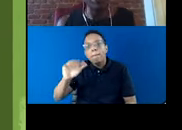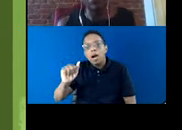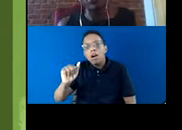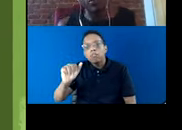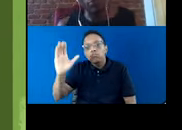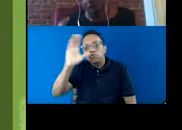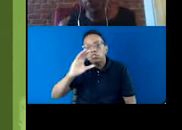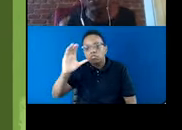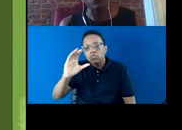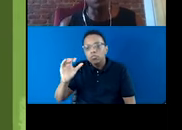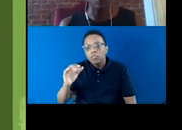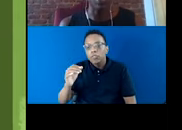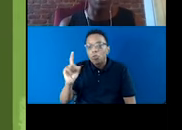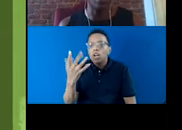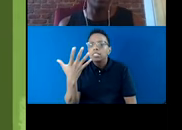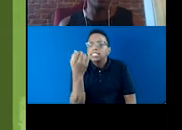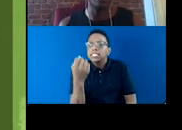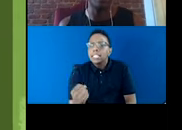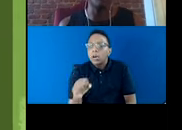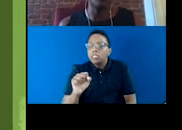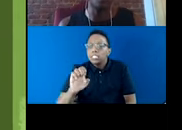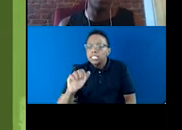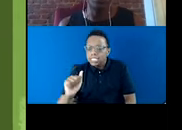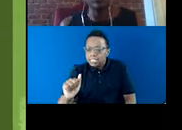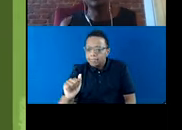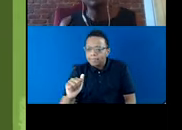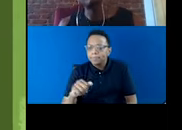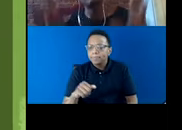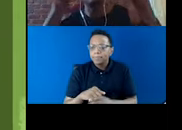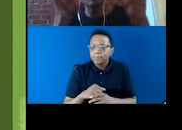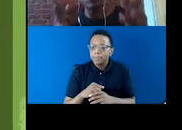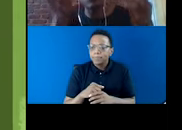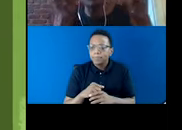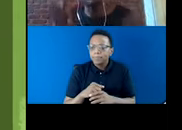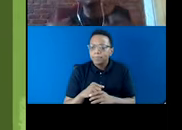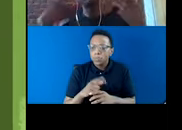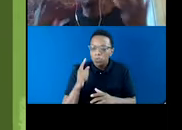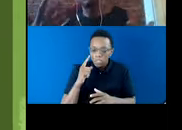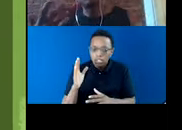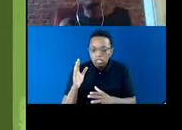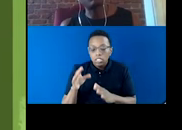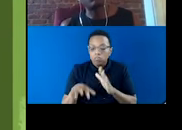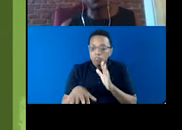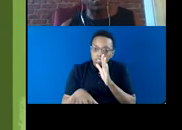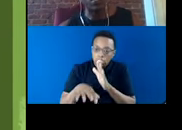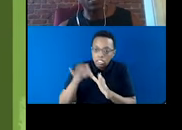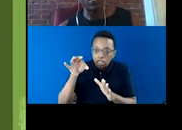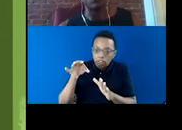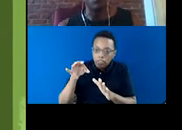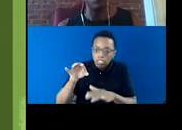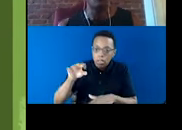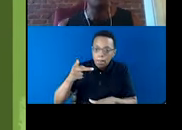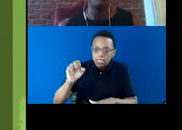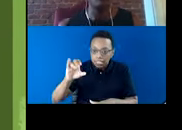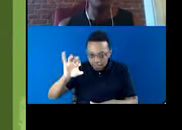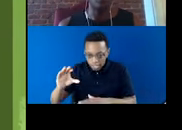were calling the South Sea, or he eventually quote-unquote discovered the Pacific Ocean, and